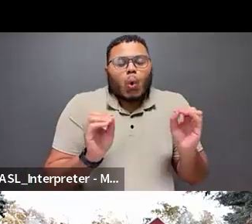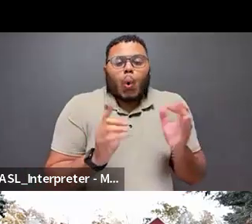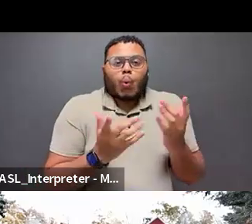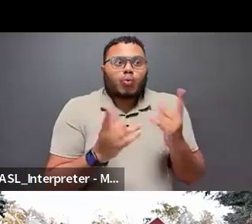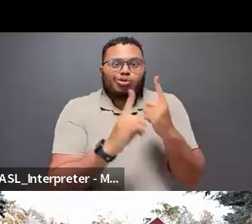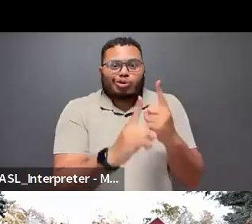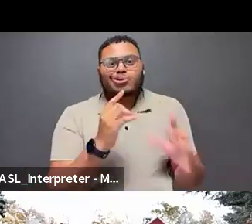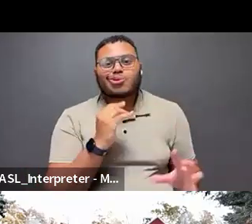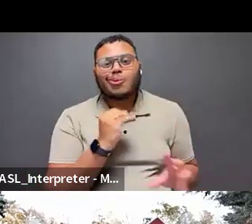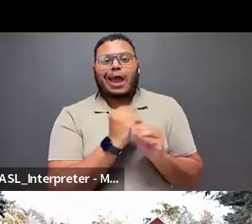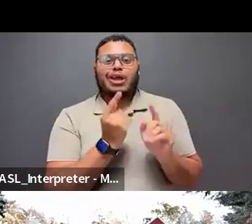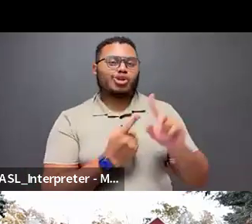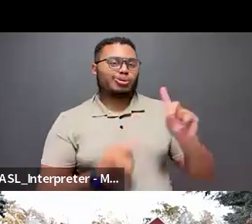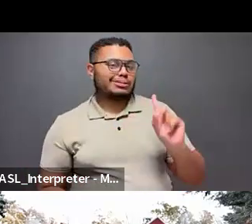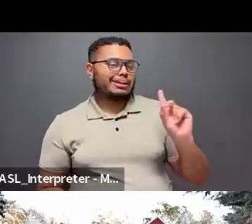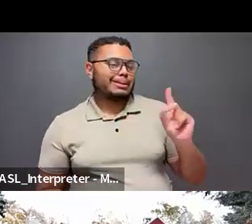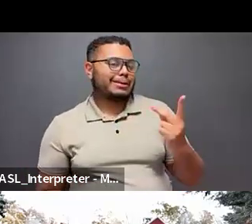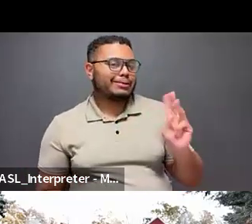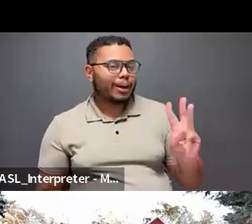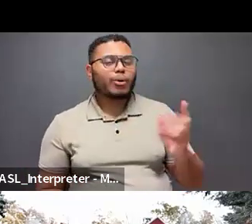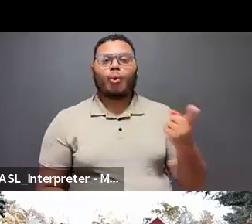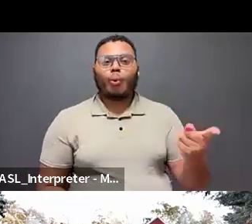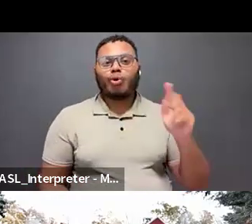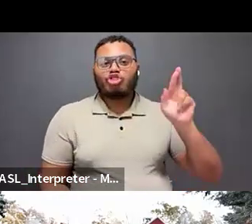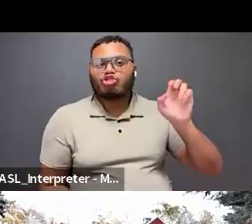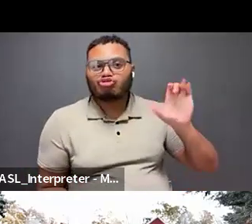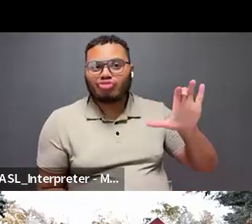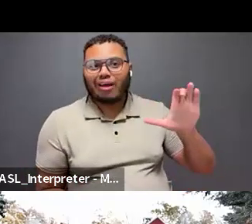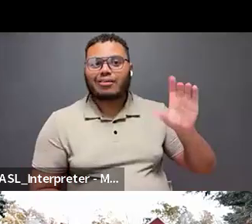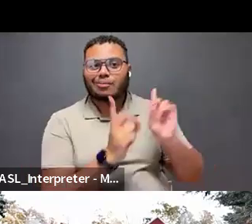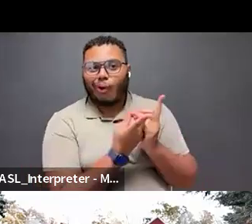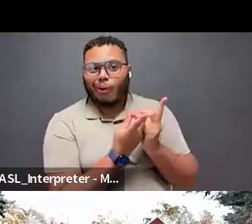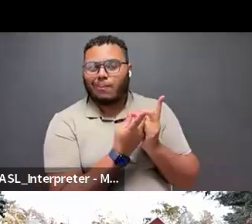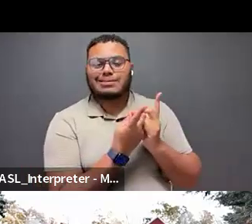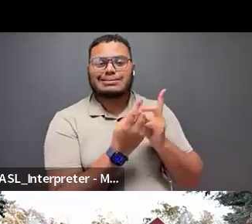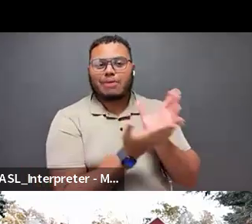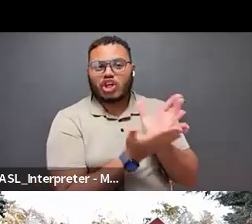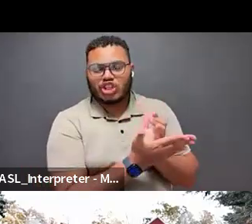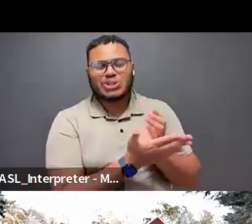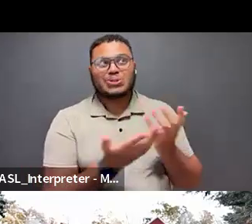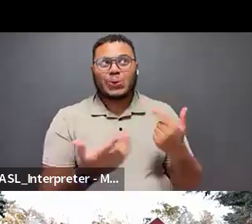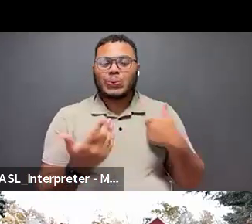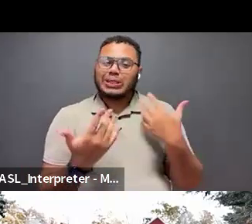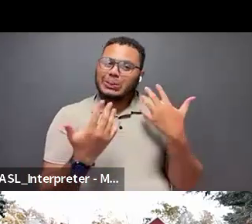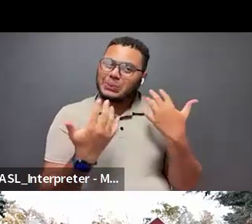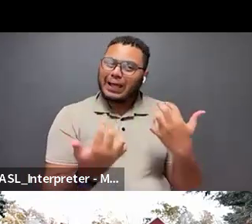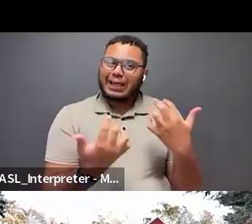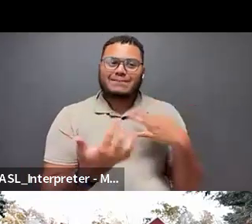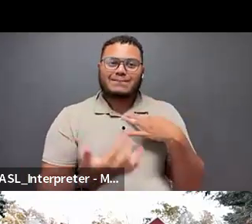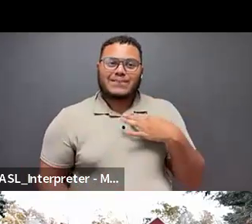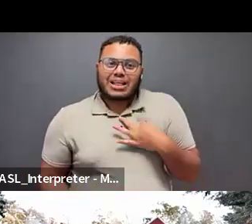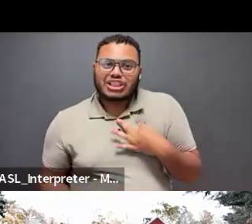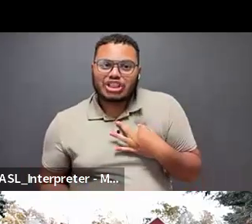either the DPW or the rec department's budgets. So desperately seeking